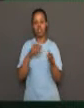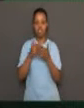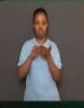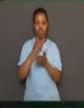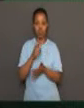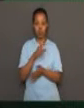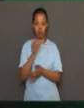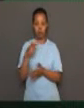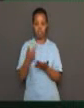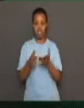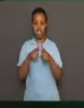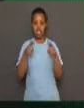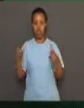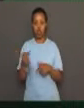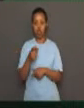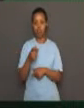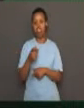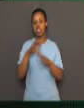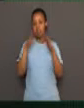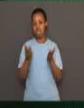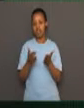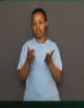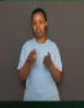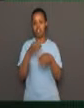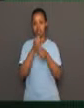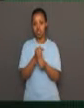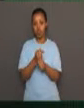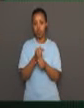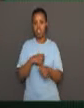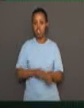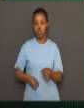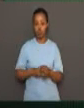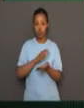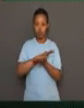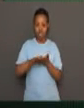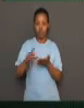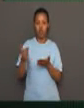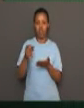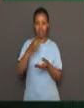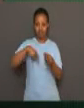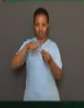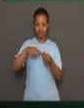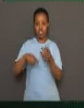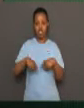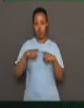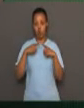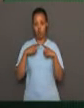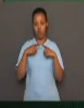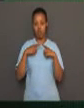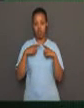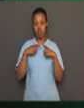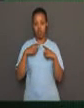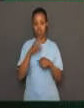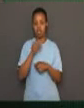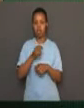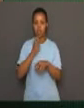accommodate this larger yolk, the embryo itself became a flattened disc squeezed between the yolk and the hard